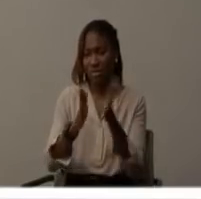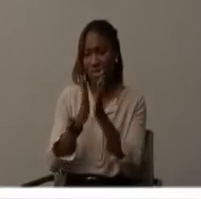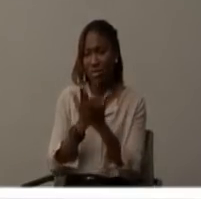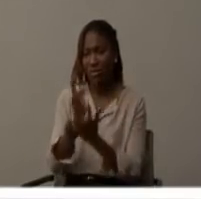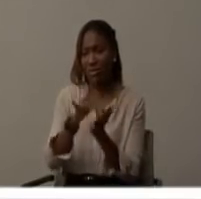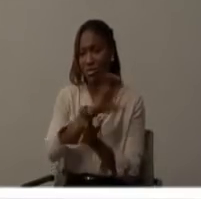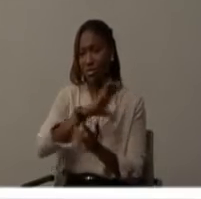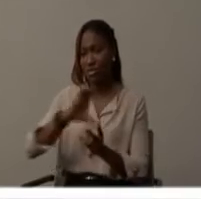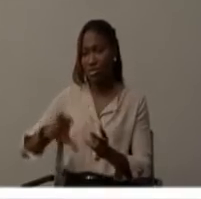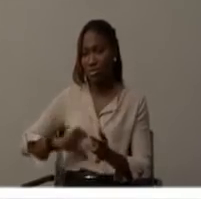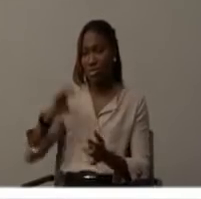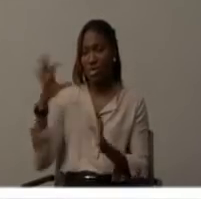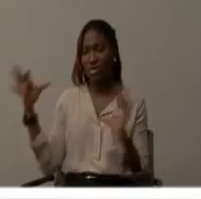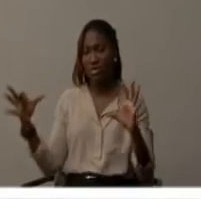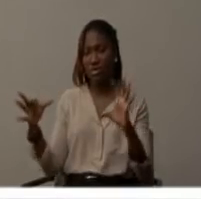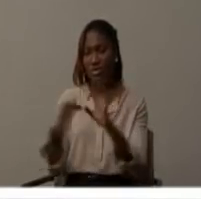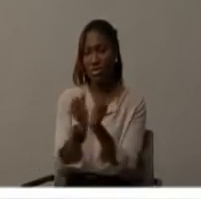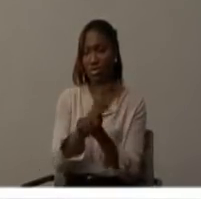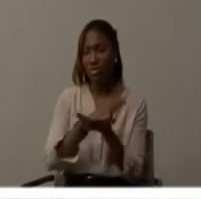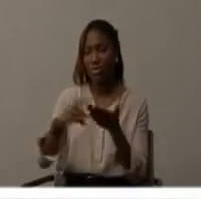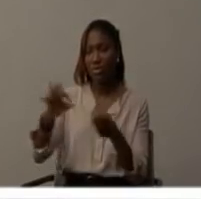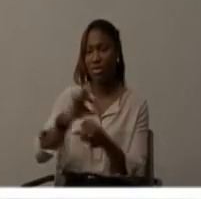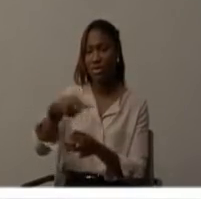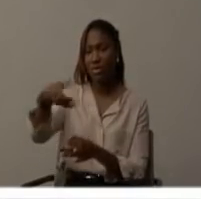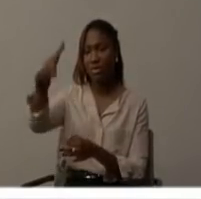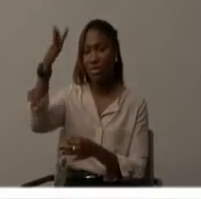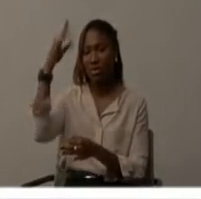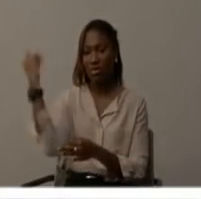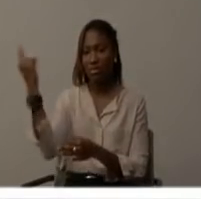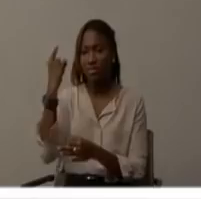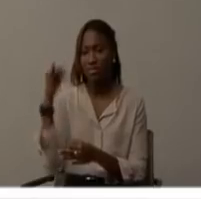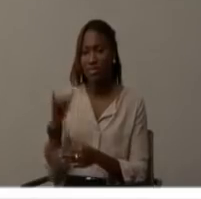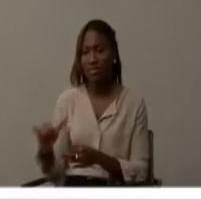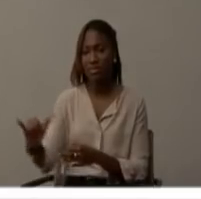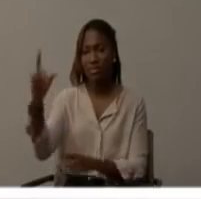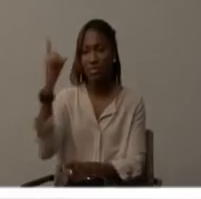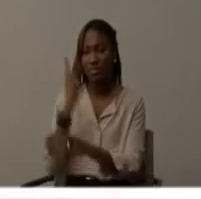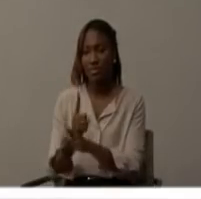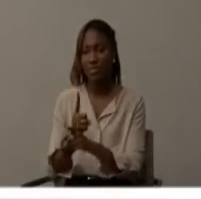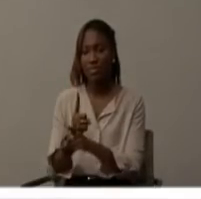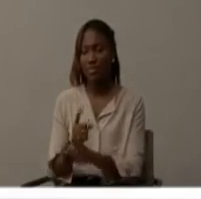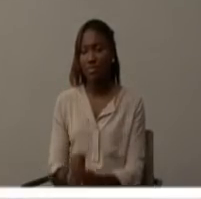and reigns with you in the unity of the Holy Spirit, one God forever and ever. Amen. Amen.